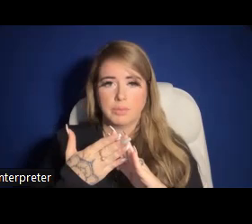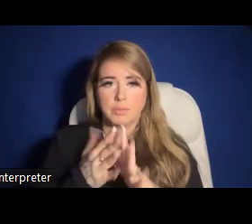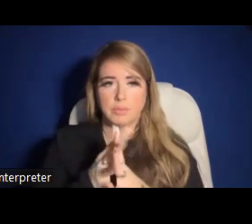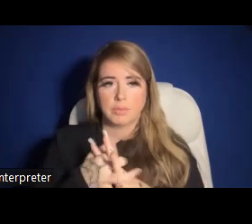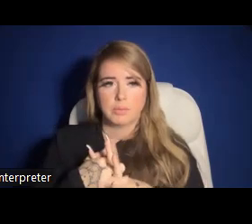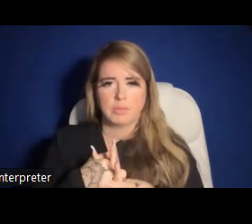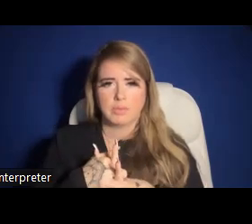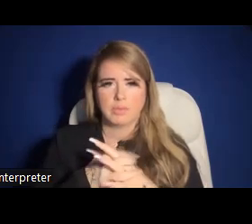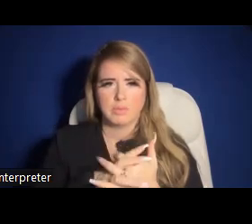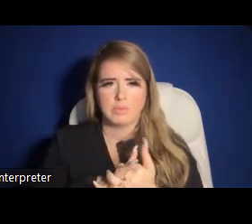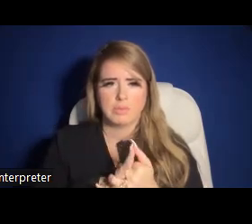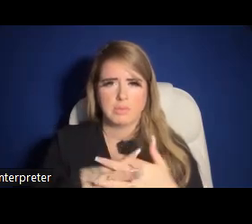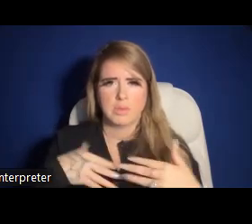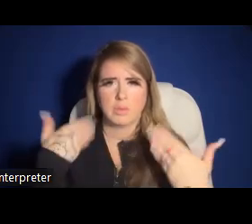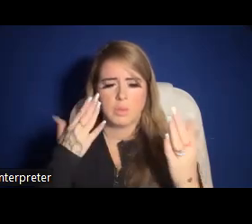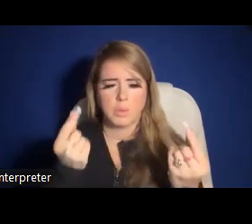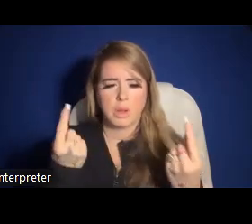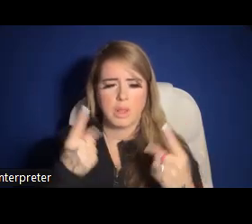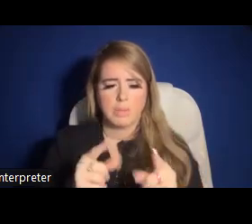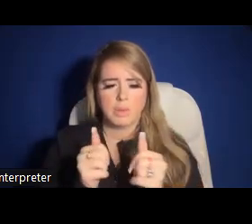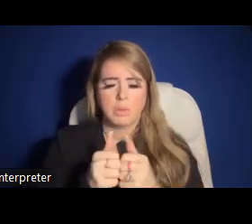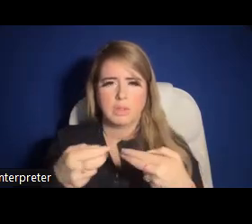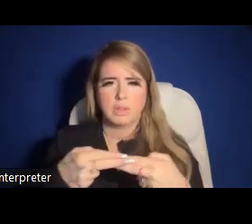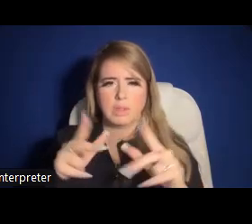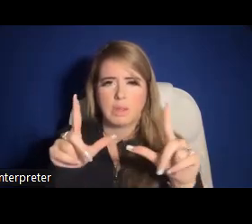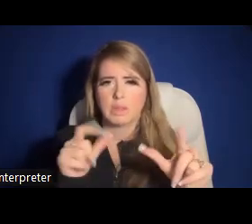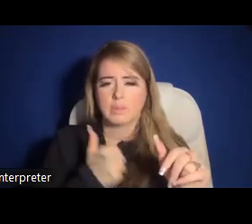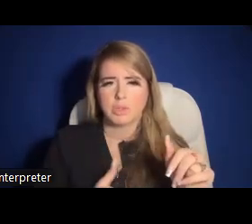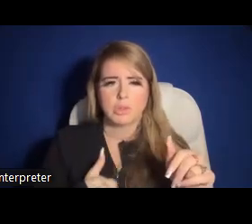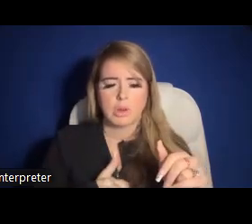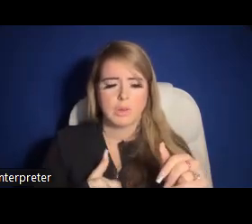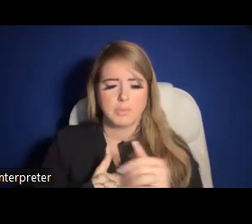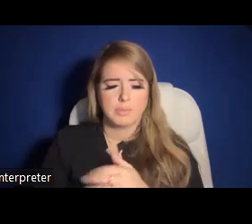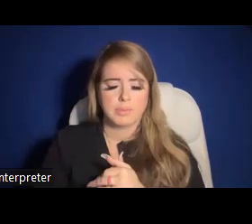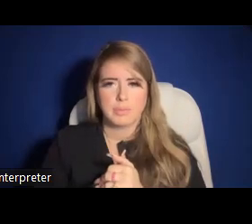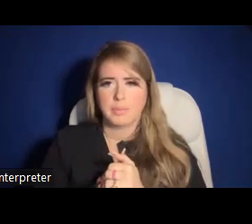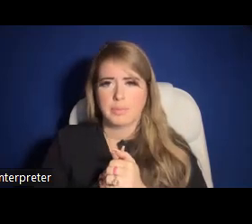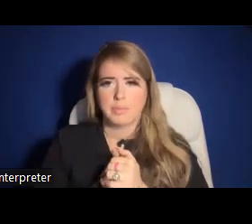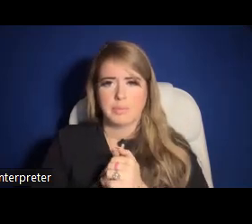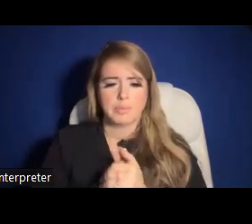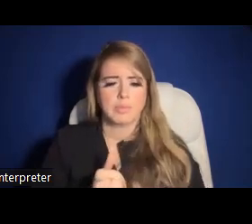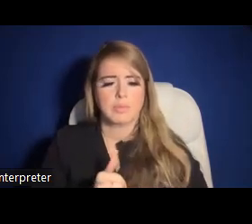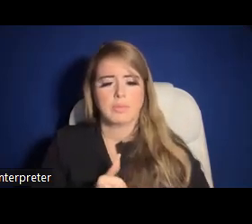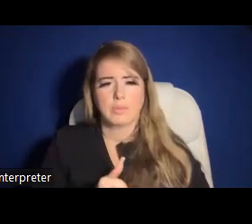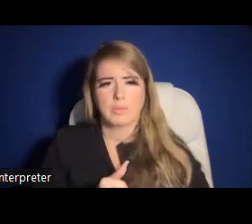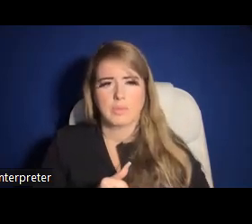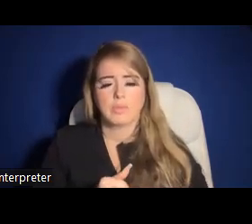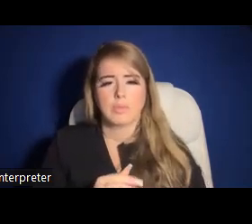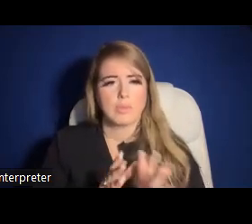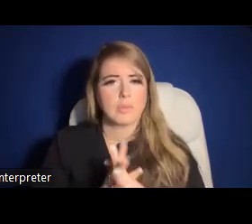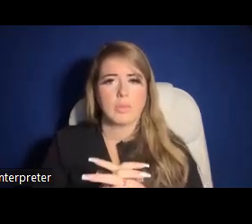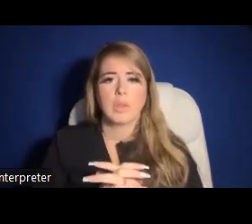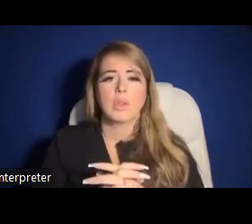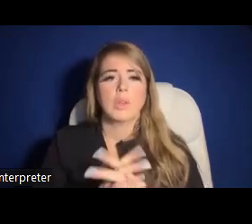know what is happening with these slides. I apologize. They seem to have a mind of their own today.